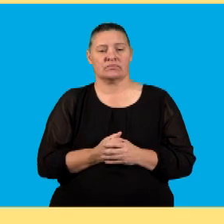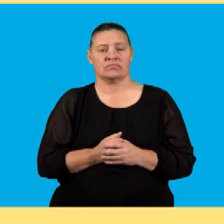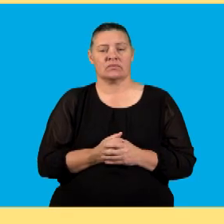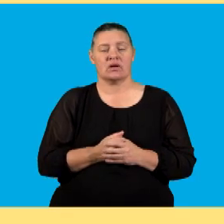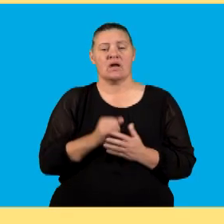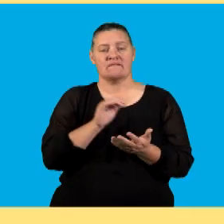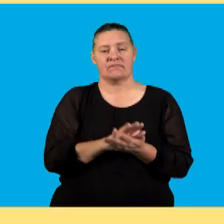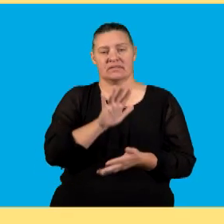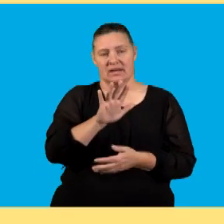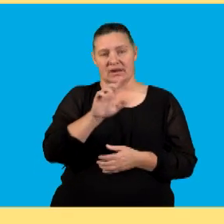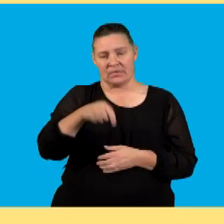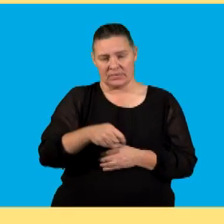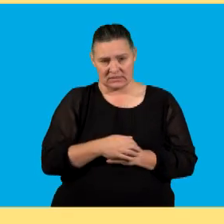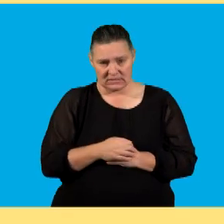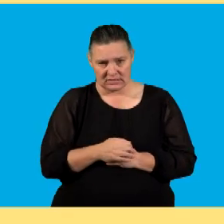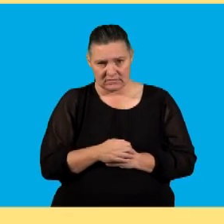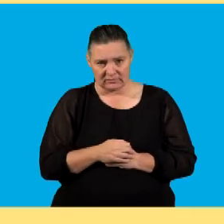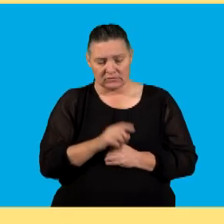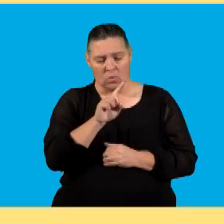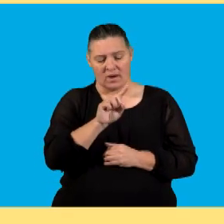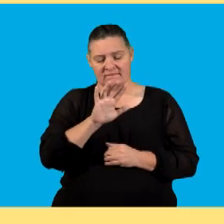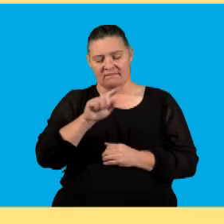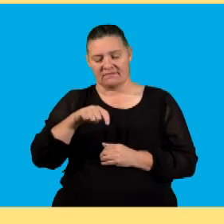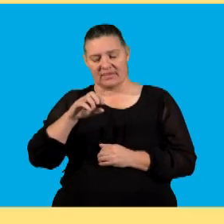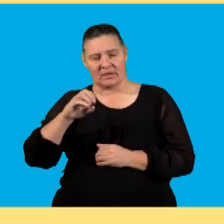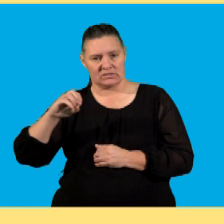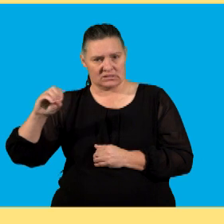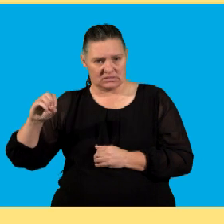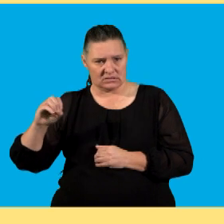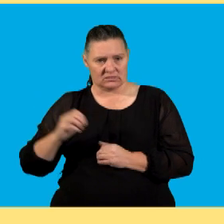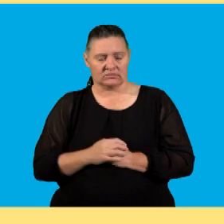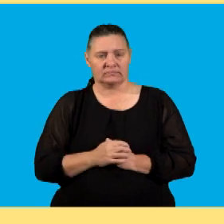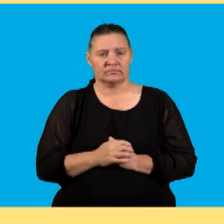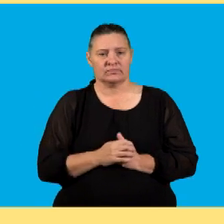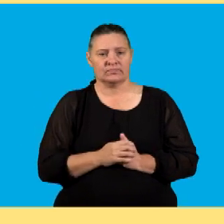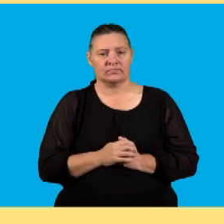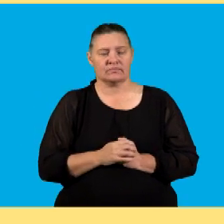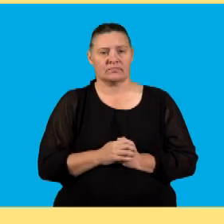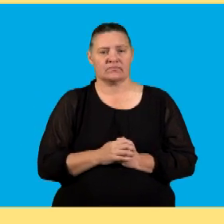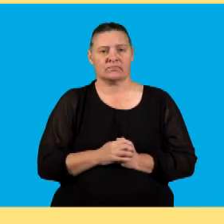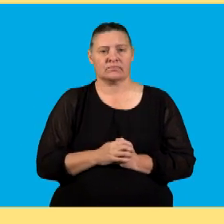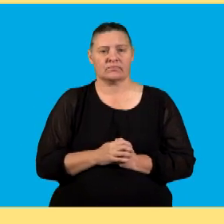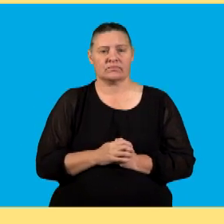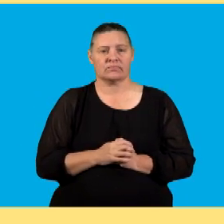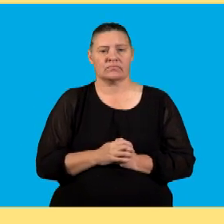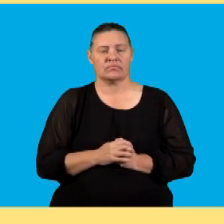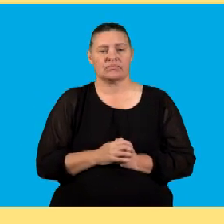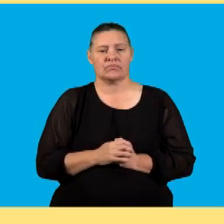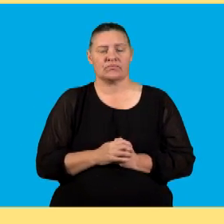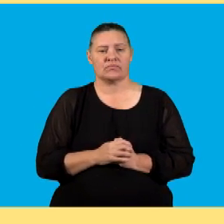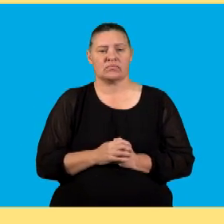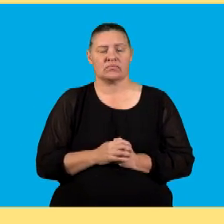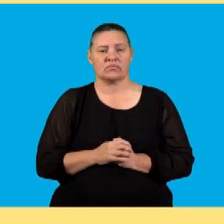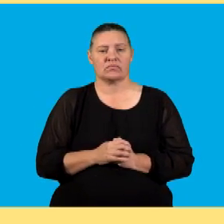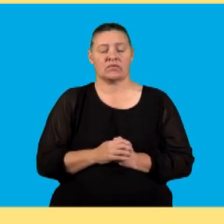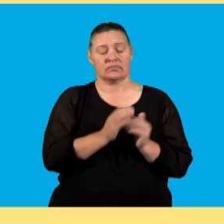is 15,000. I'll come here. My gross salary is 15,000.